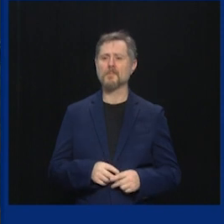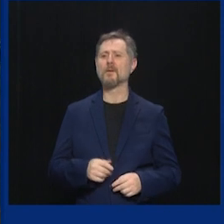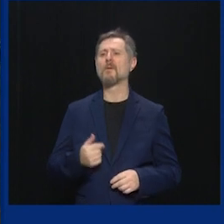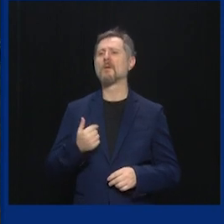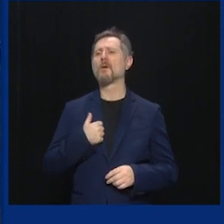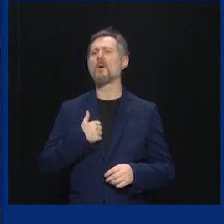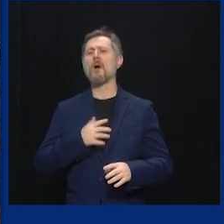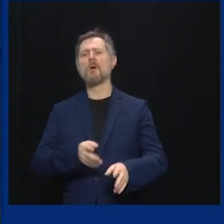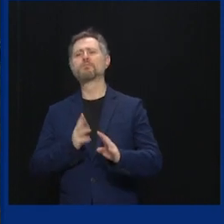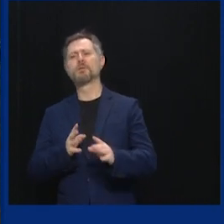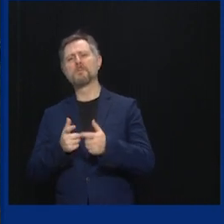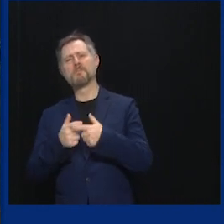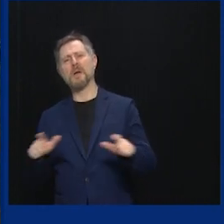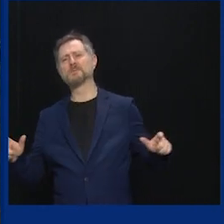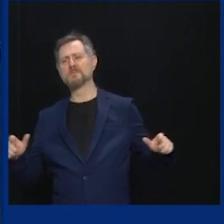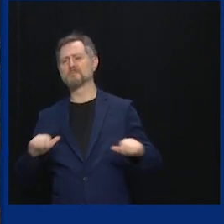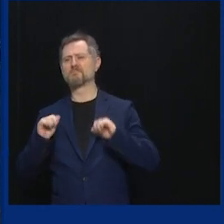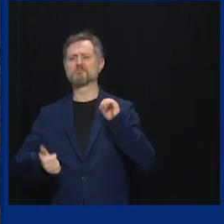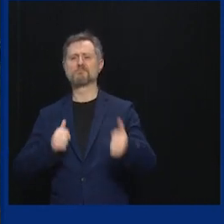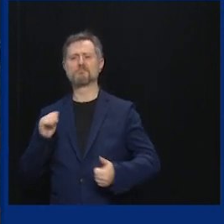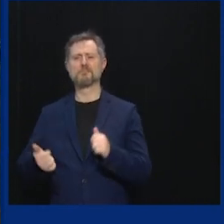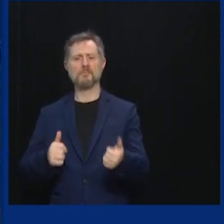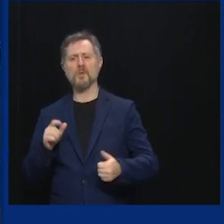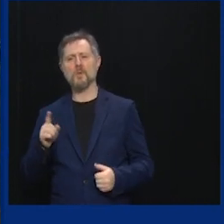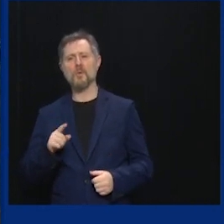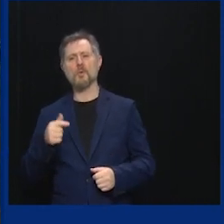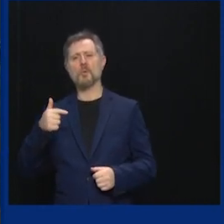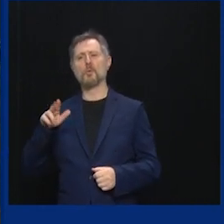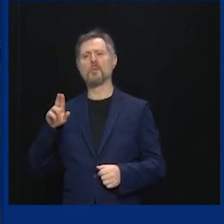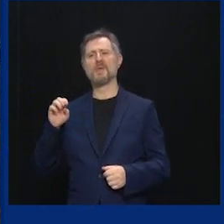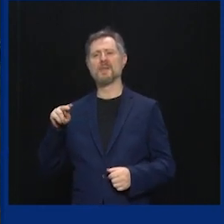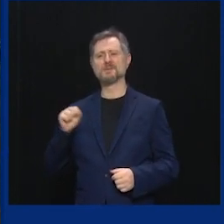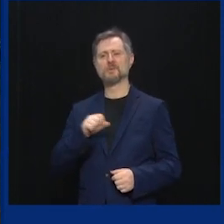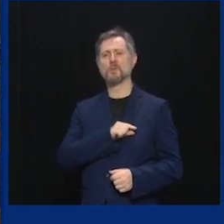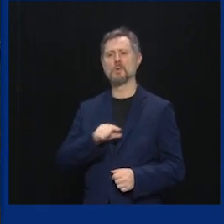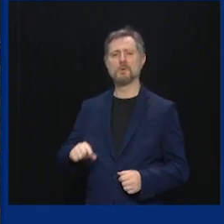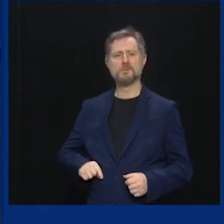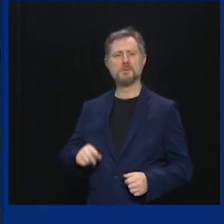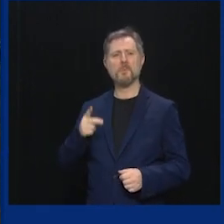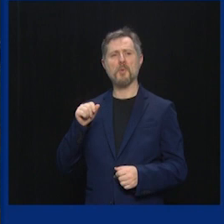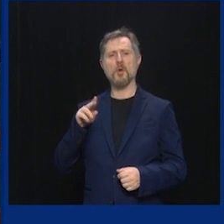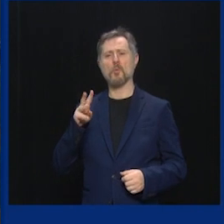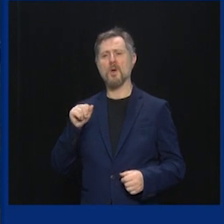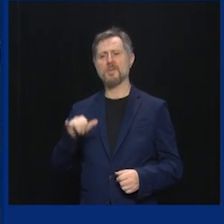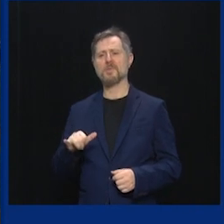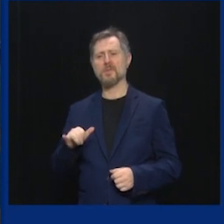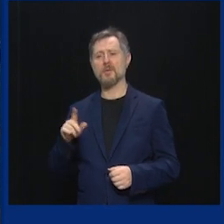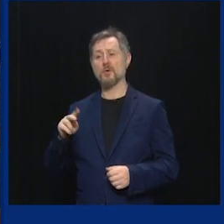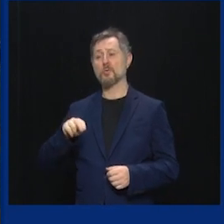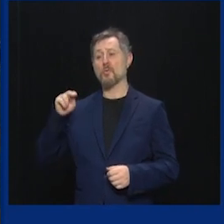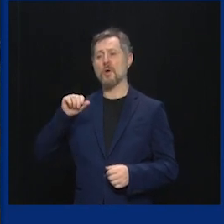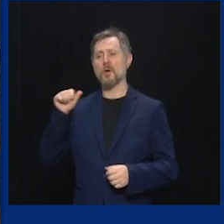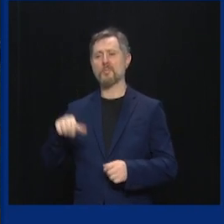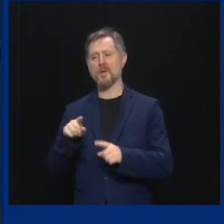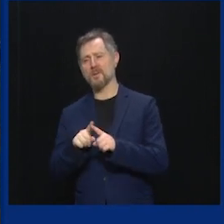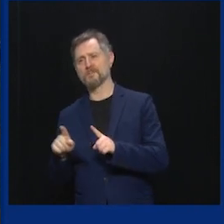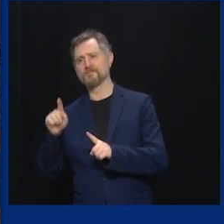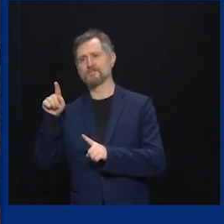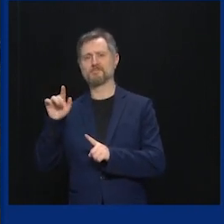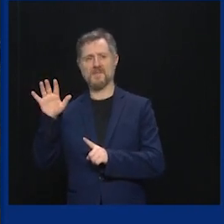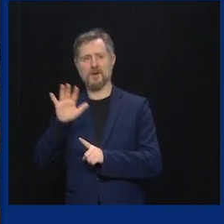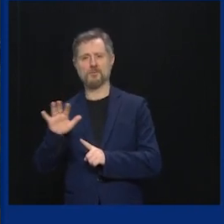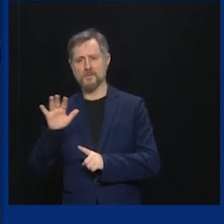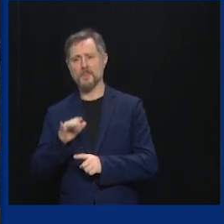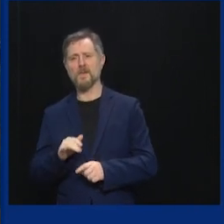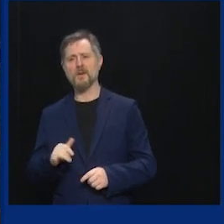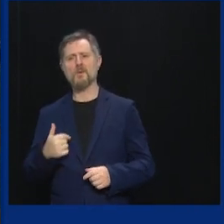have a new one opening up in Queensbury shortly. We're taking appointments. Queensbury is a little bit in the North Country. We have been on calls with our county leaders.